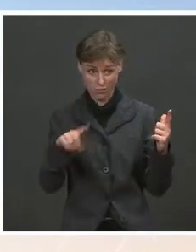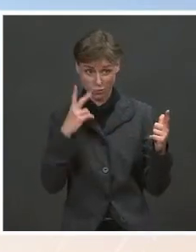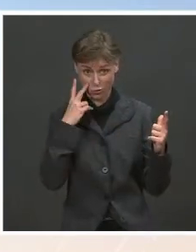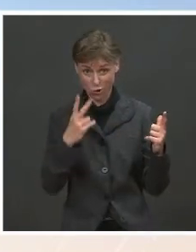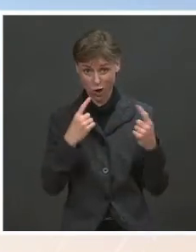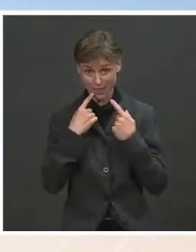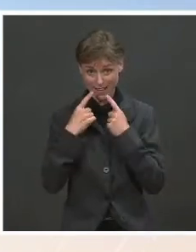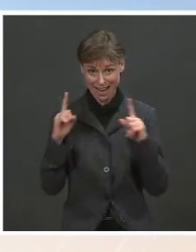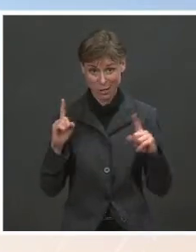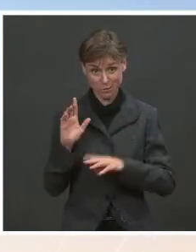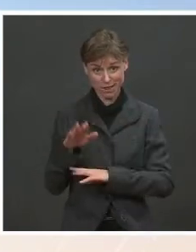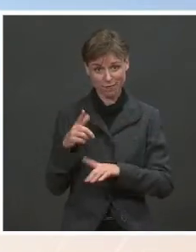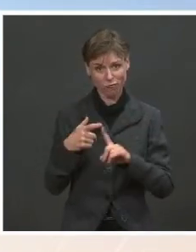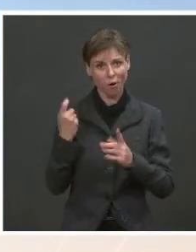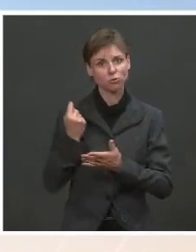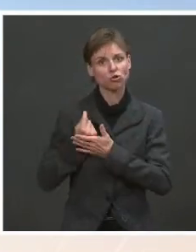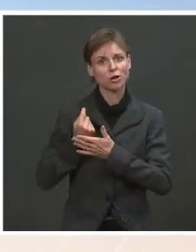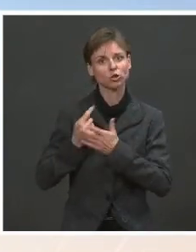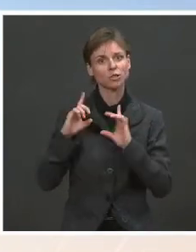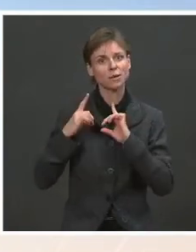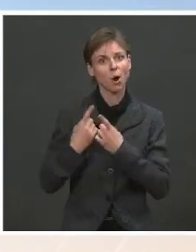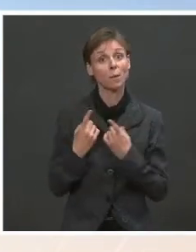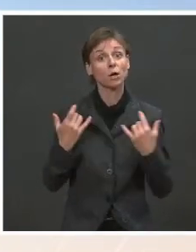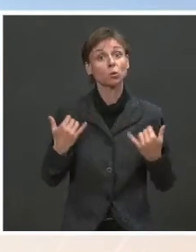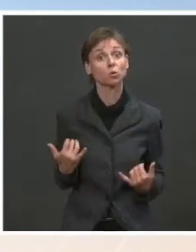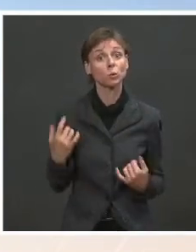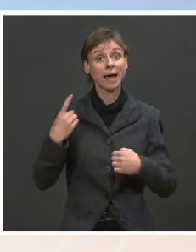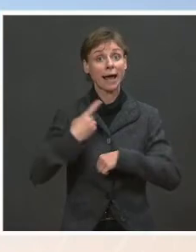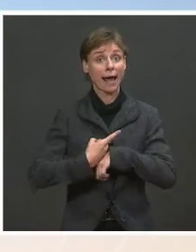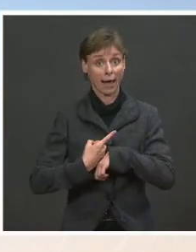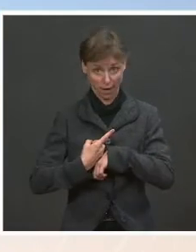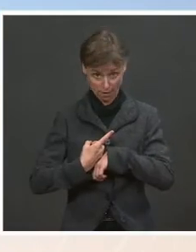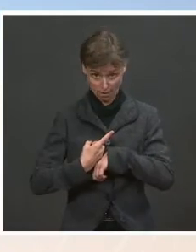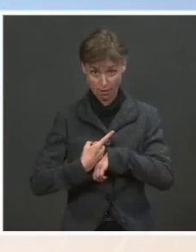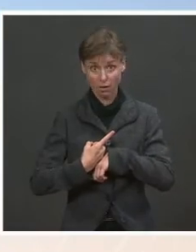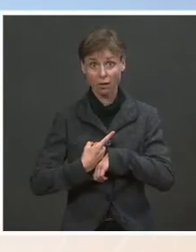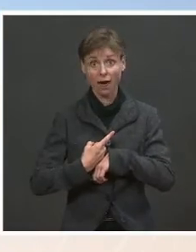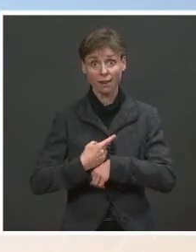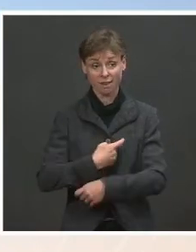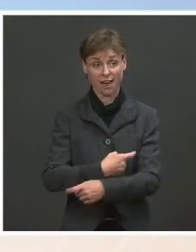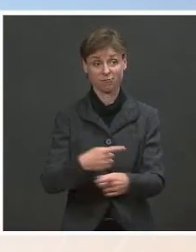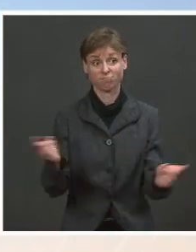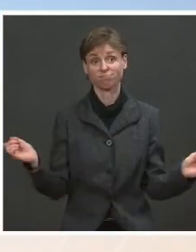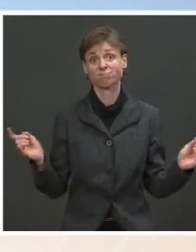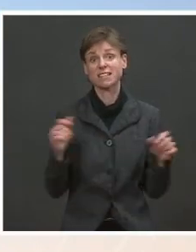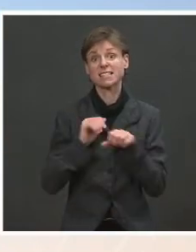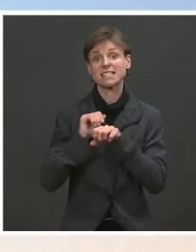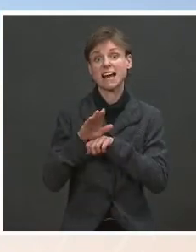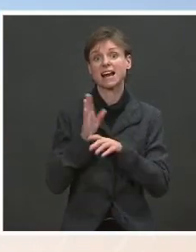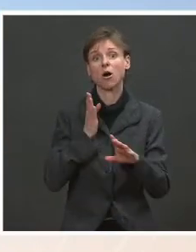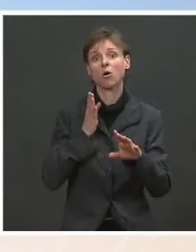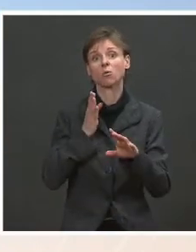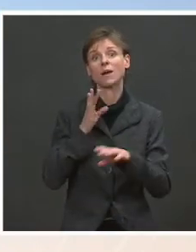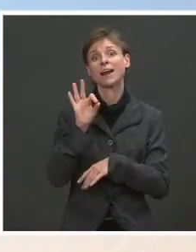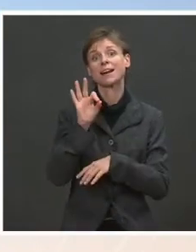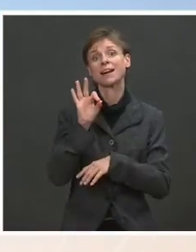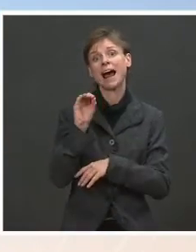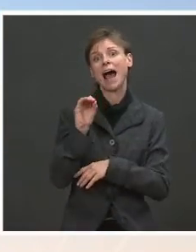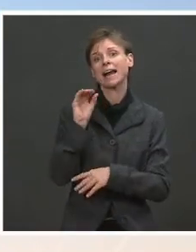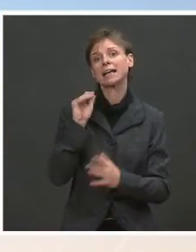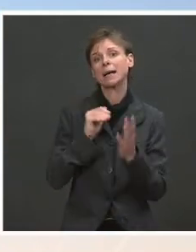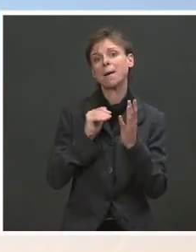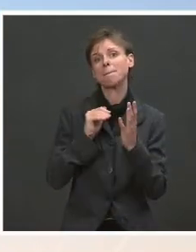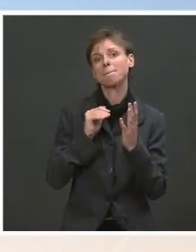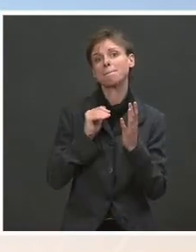this afternoon from the Treasury Department that as of today, they've dispersed approximately 90 million economic impact payments, which are of